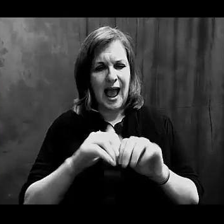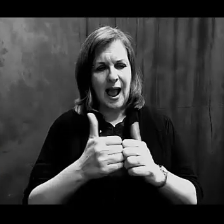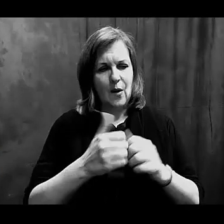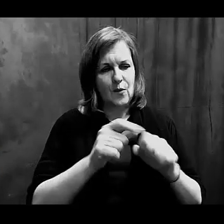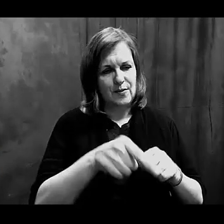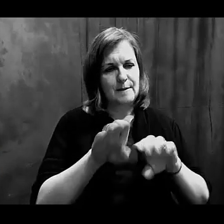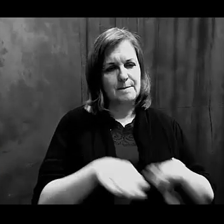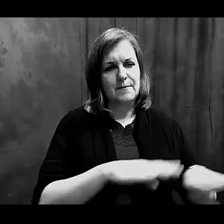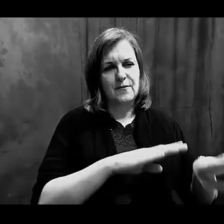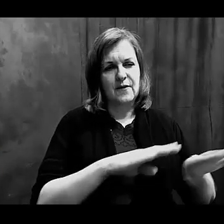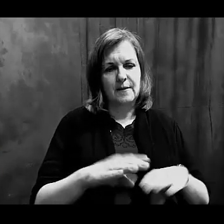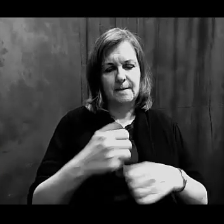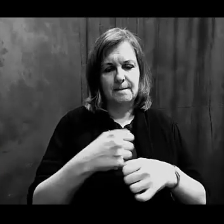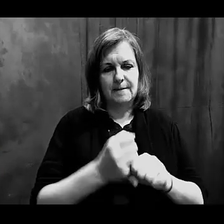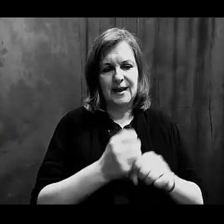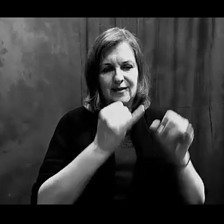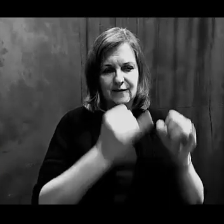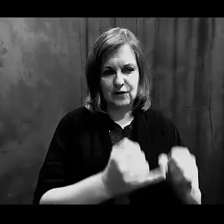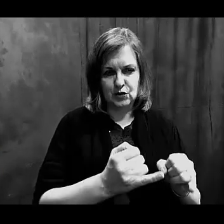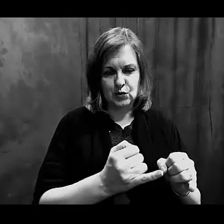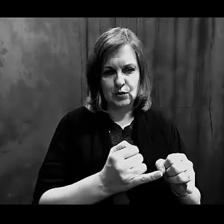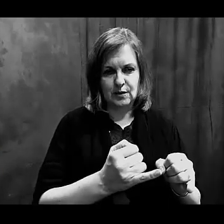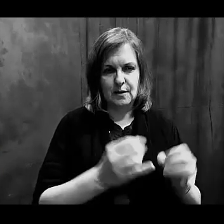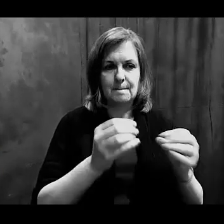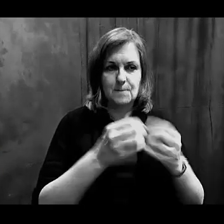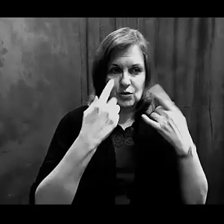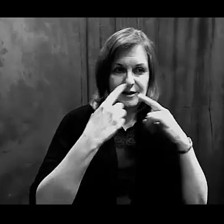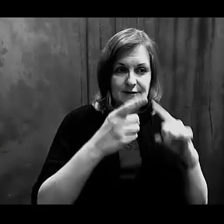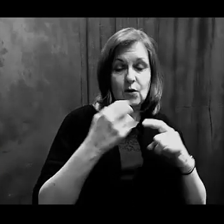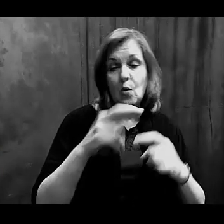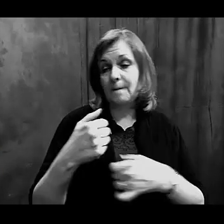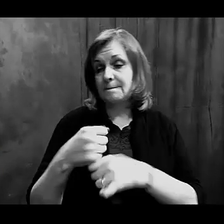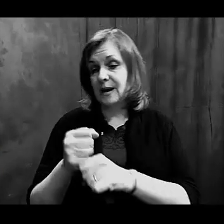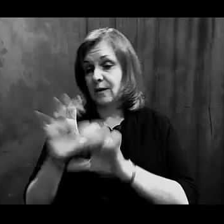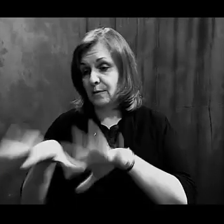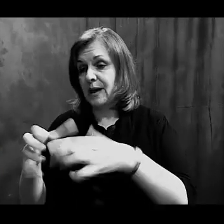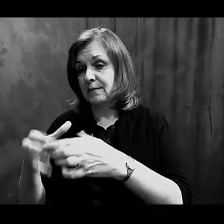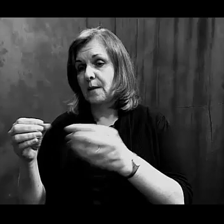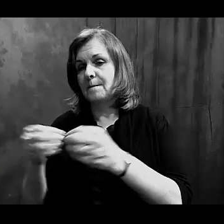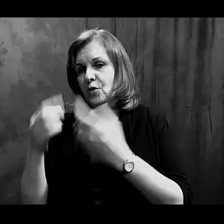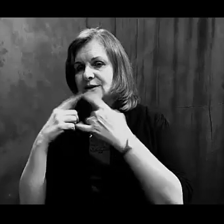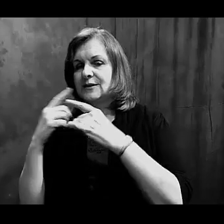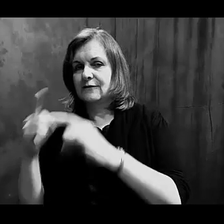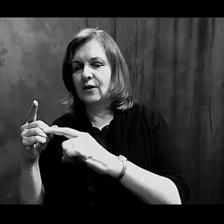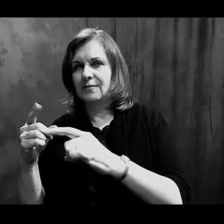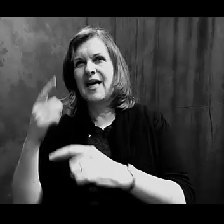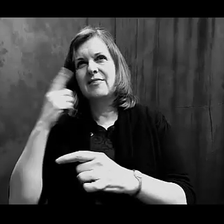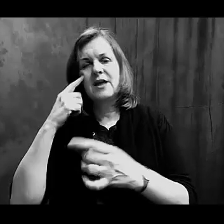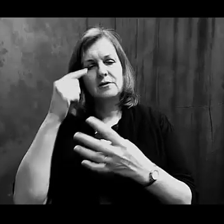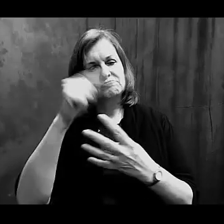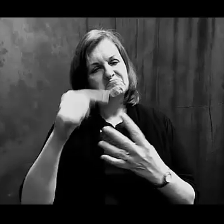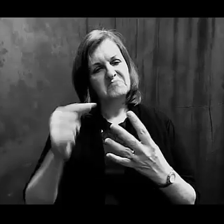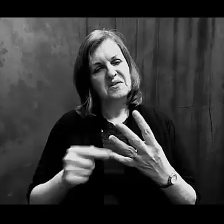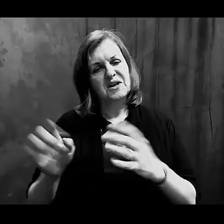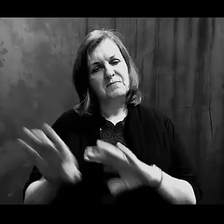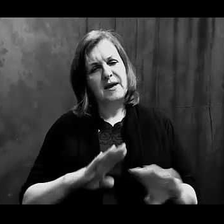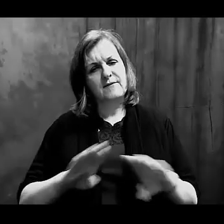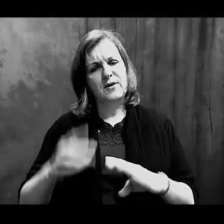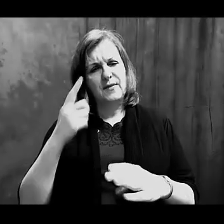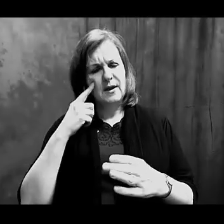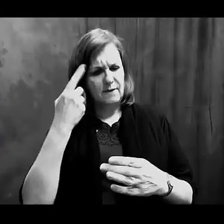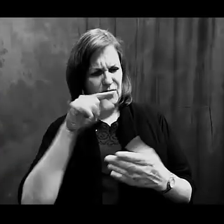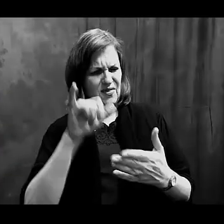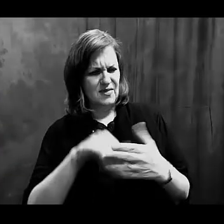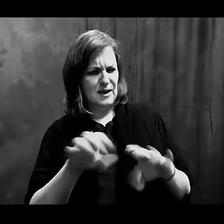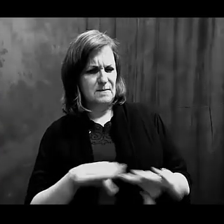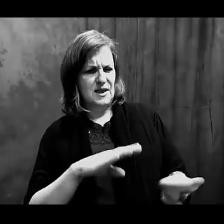is how does the behavior make the individual or the population more successful? You should go back and think about all of these